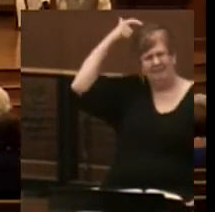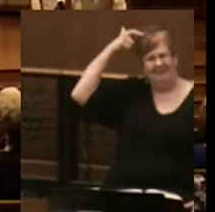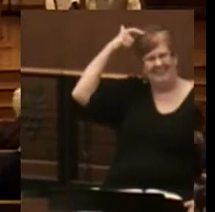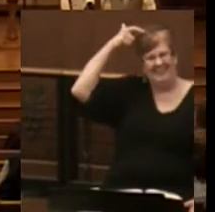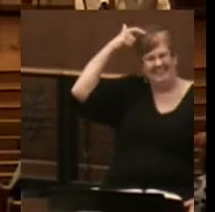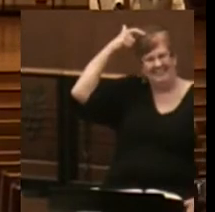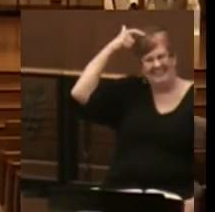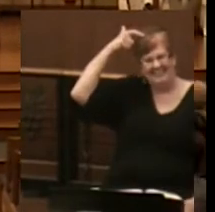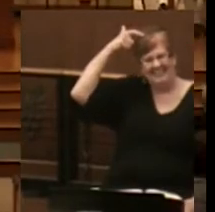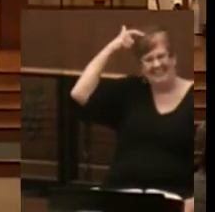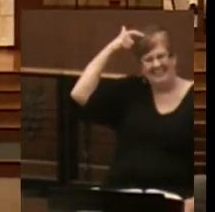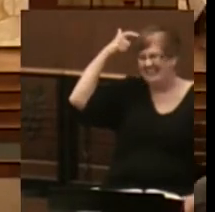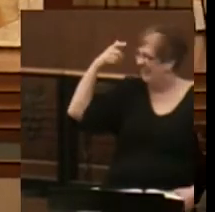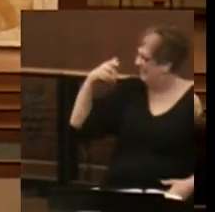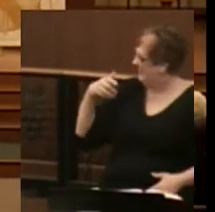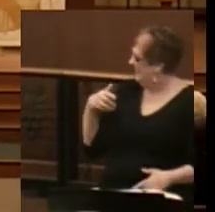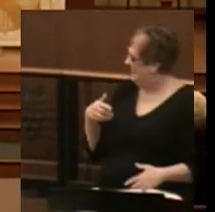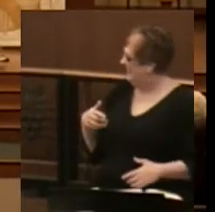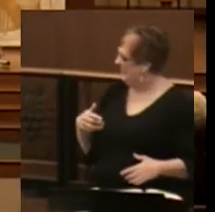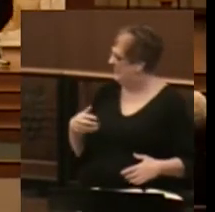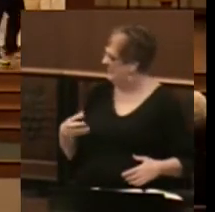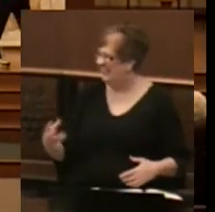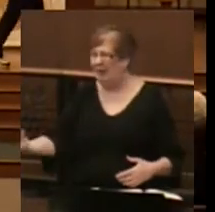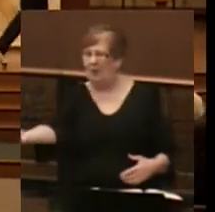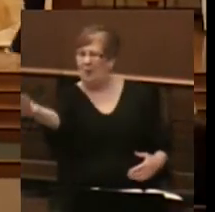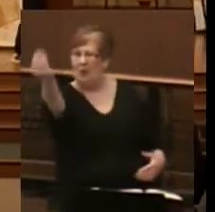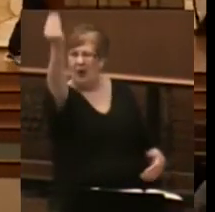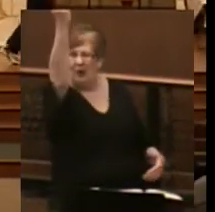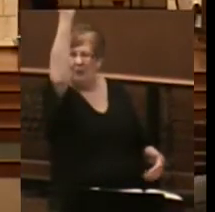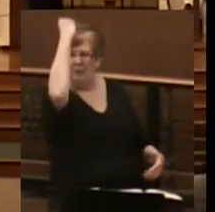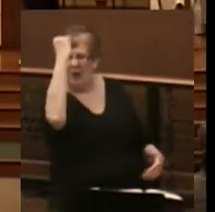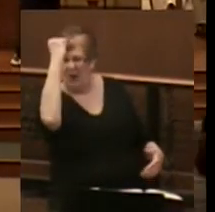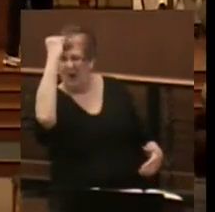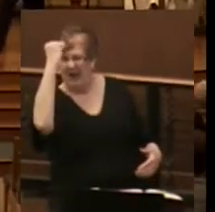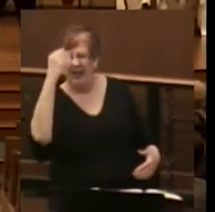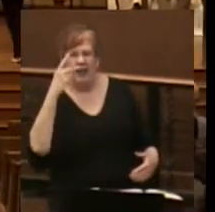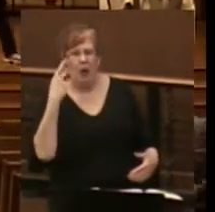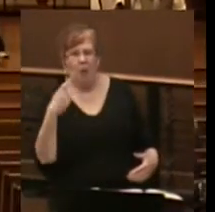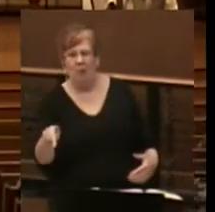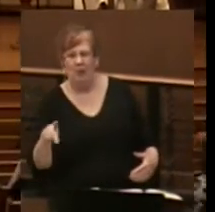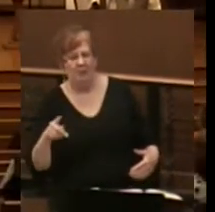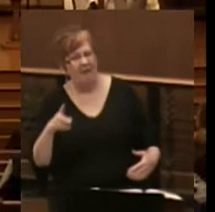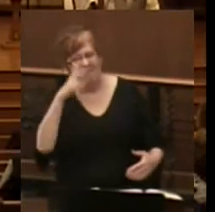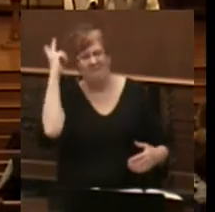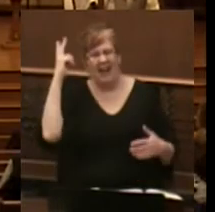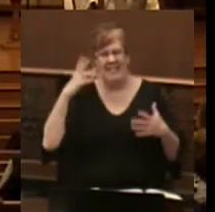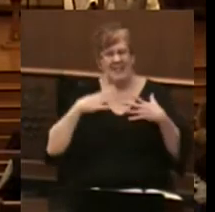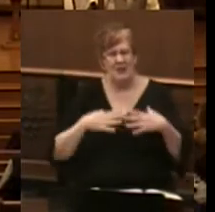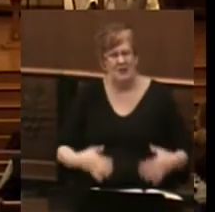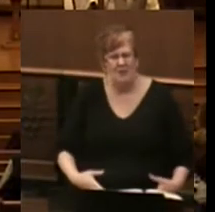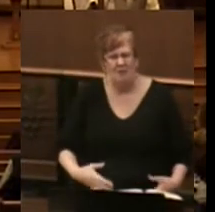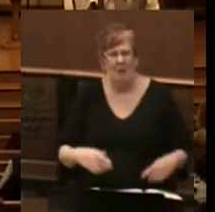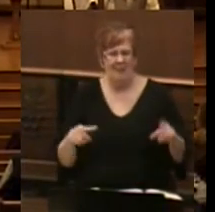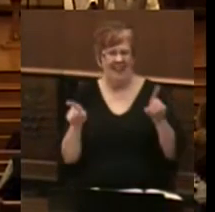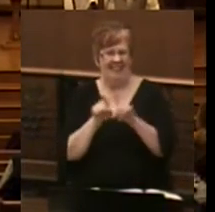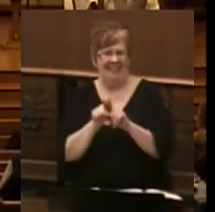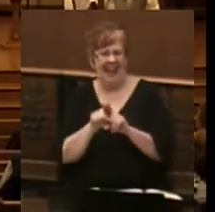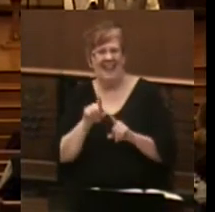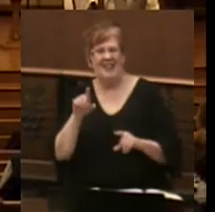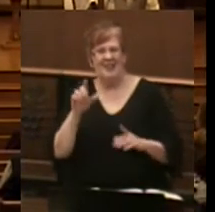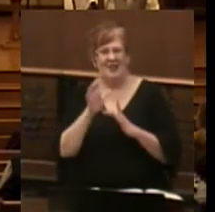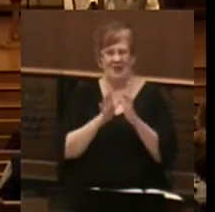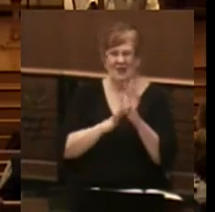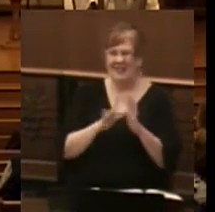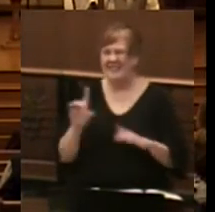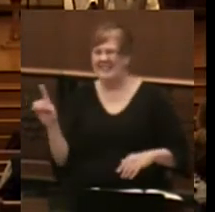Made Jesus wear a crown of thorns and a purple Vikings uniform, because it's like Jesus is winding his way